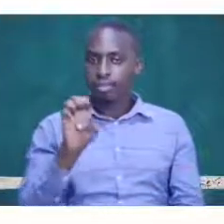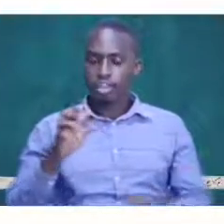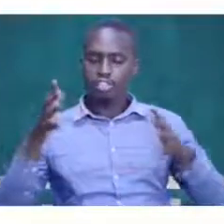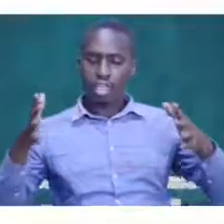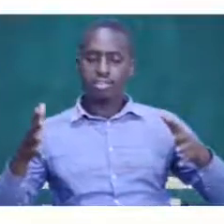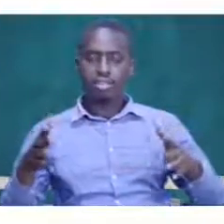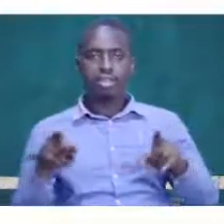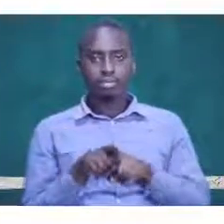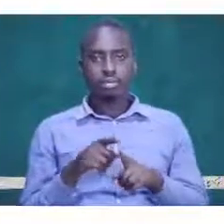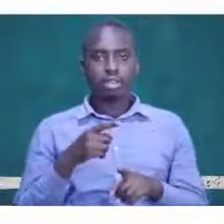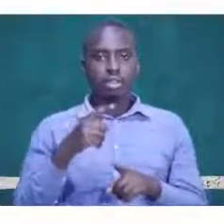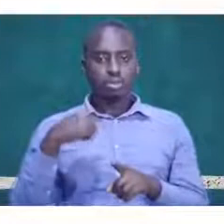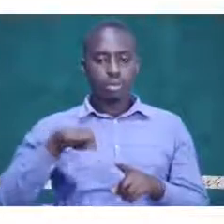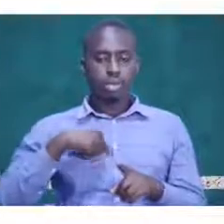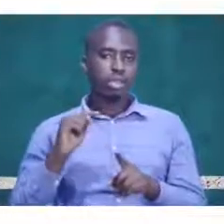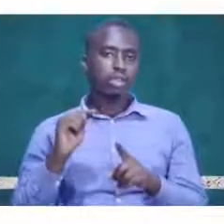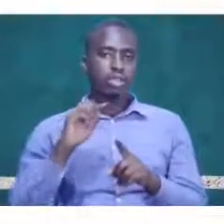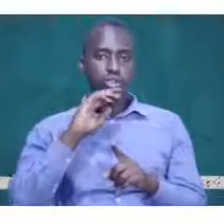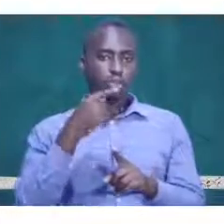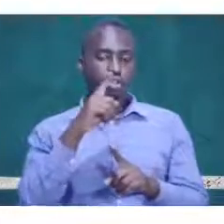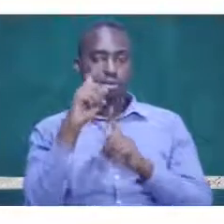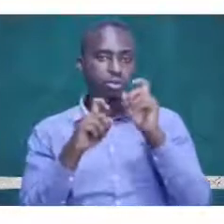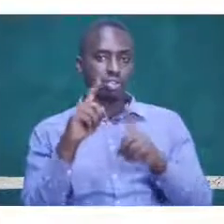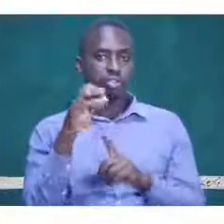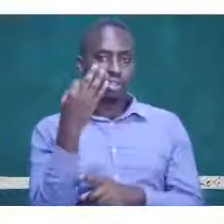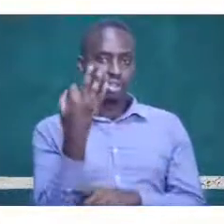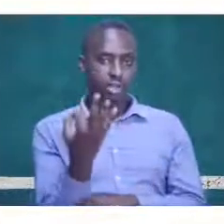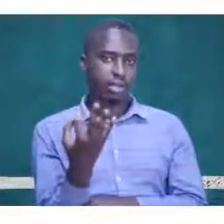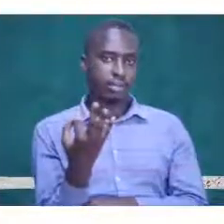3, on question 3,